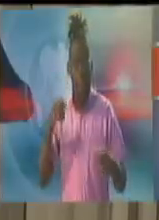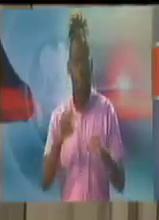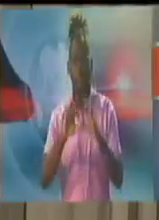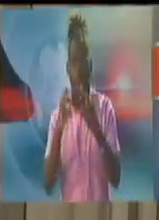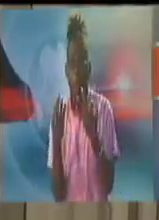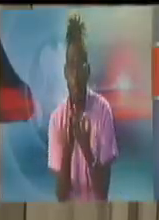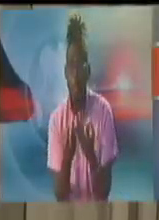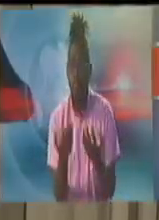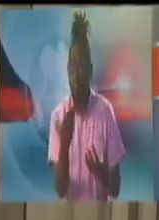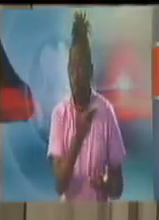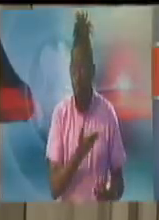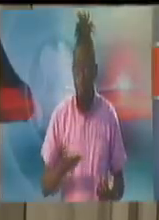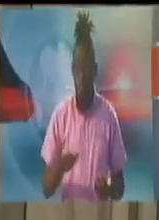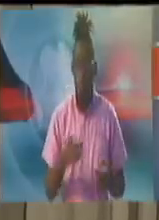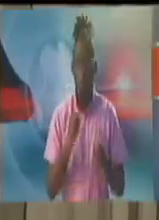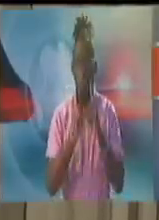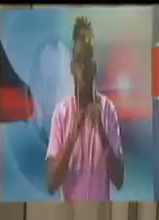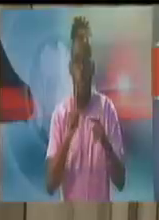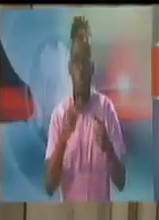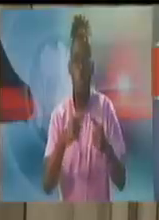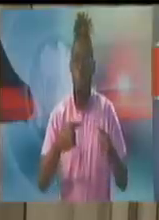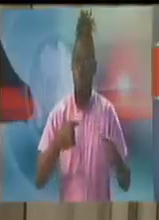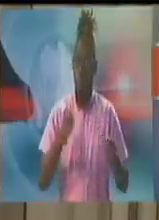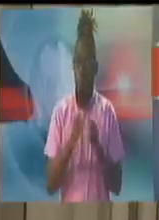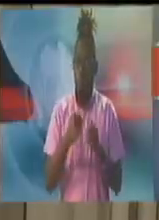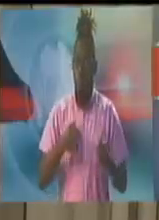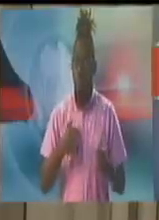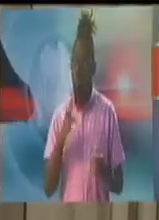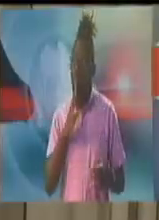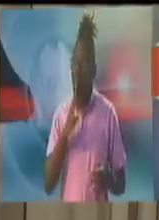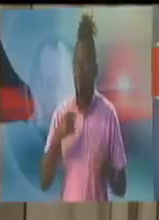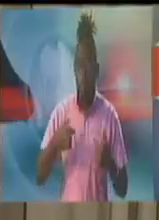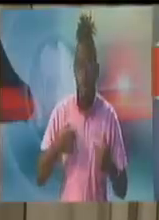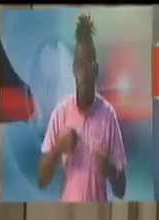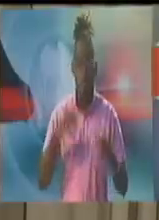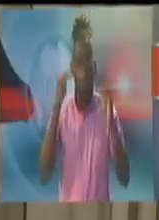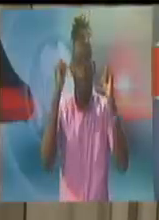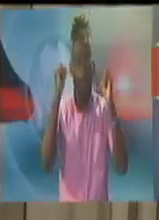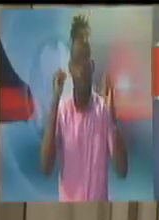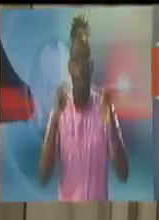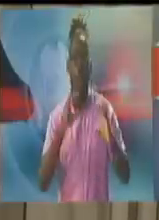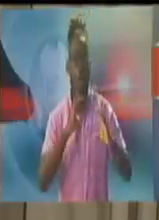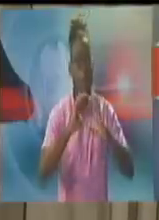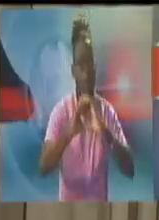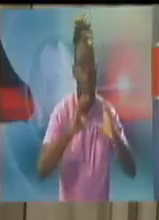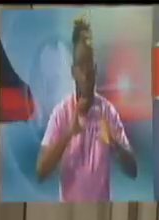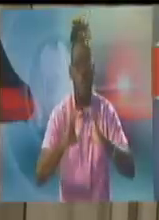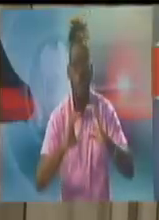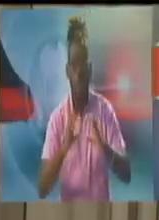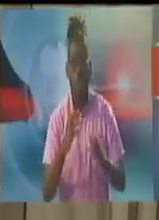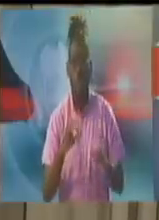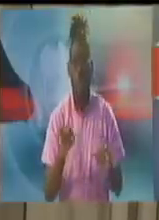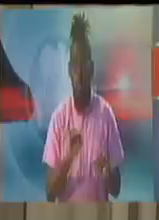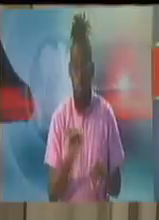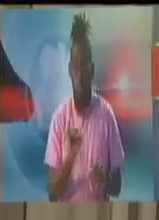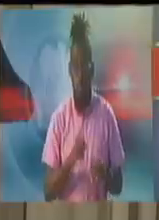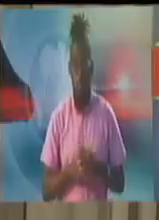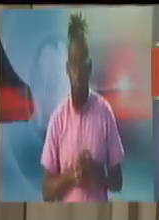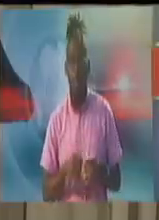out to me and spoken to me personally. Minister Cox was one of the first people to draw what family members were saying